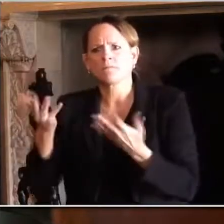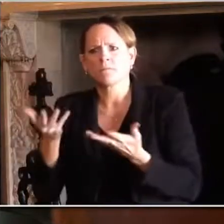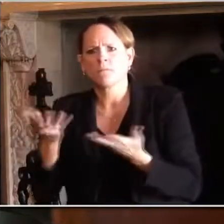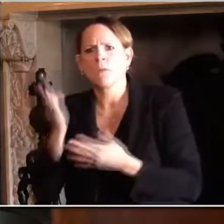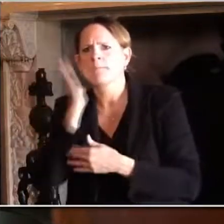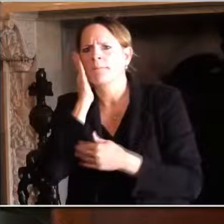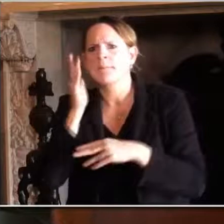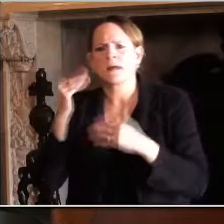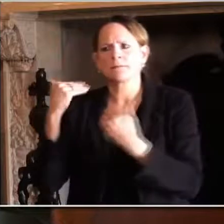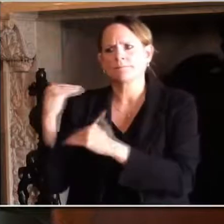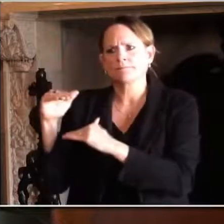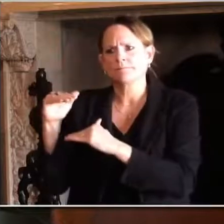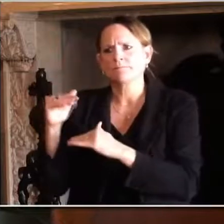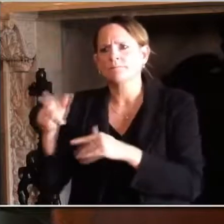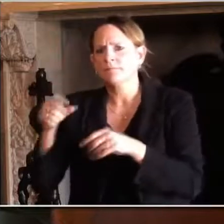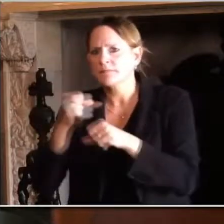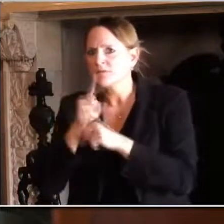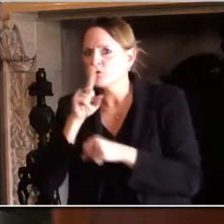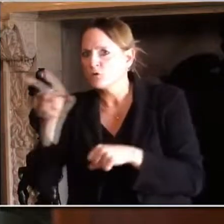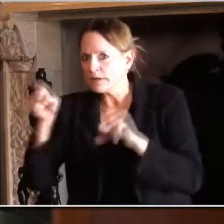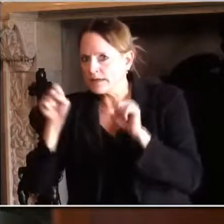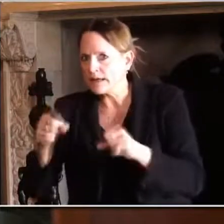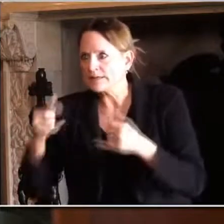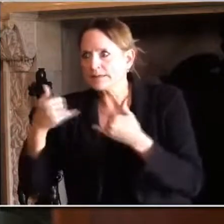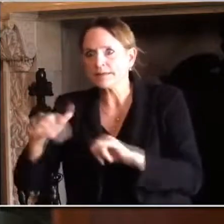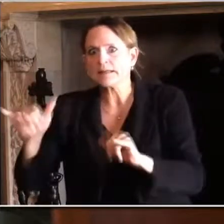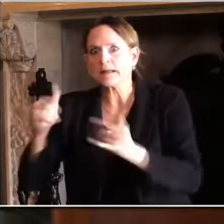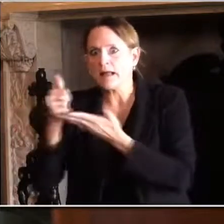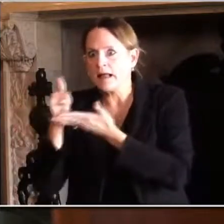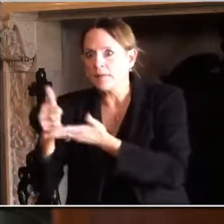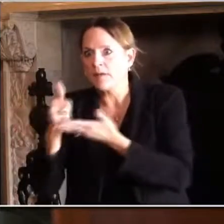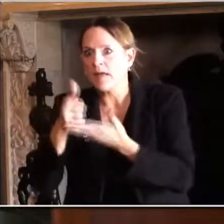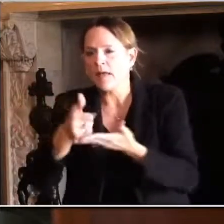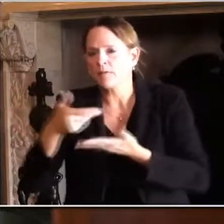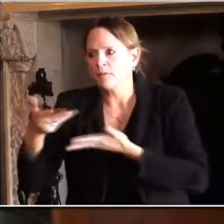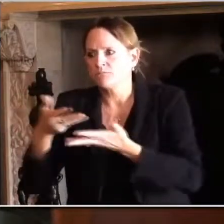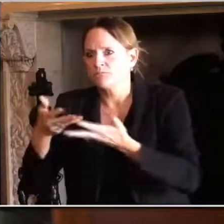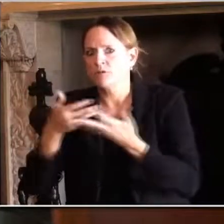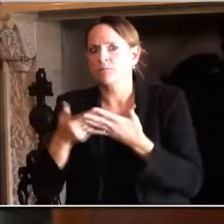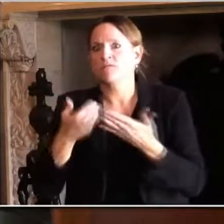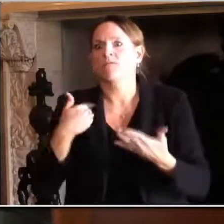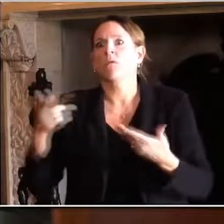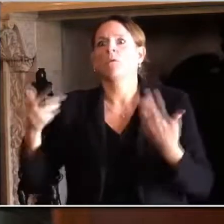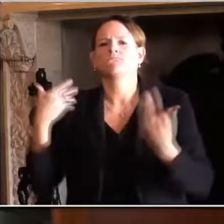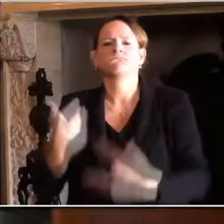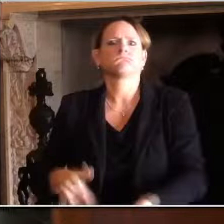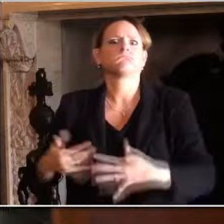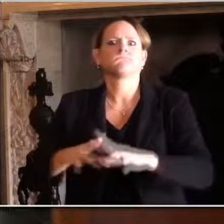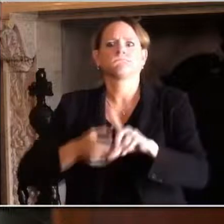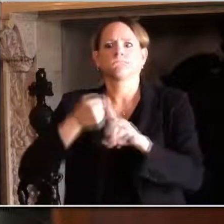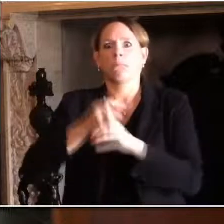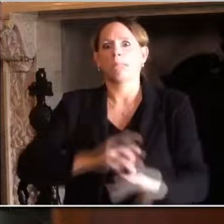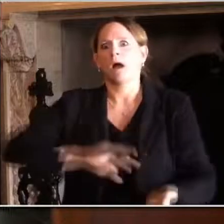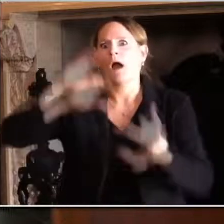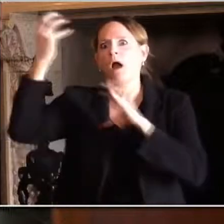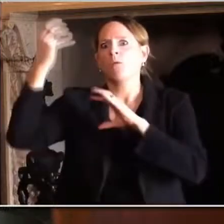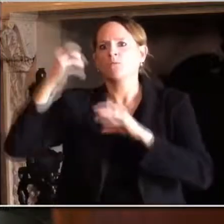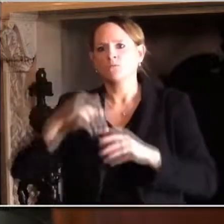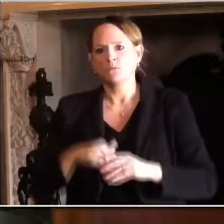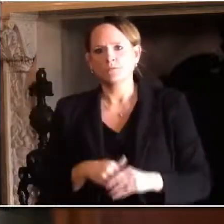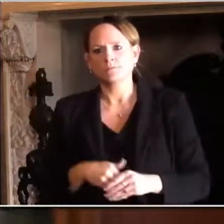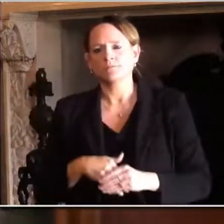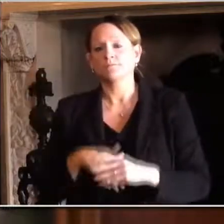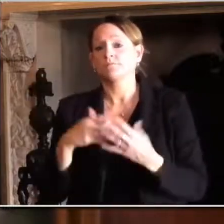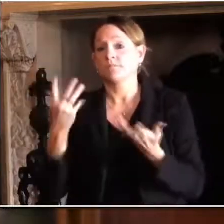crisis standards of care. But Dr. Westergaard, if you want to say anything more specific, I'd welcome that. I think the point